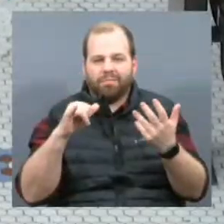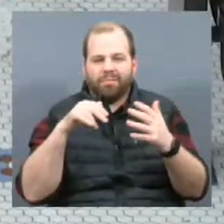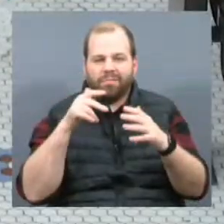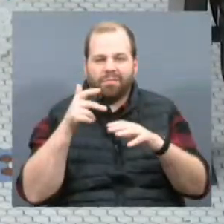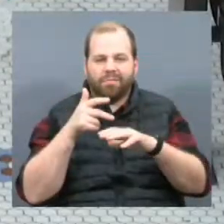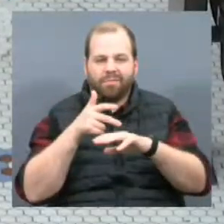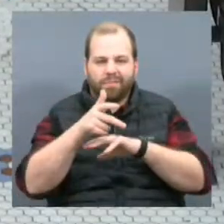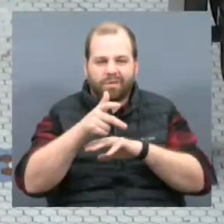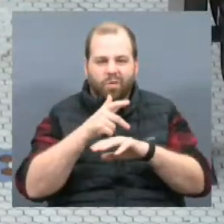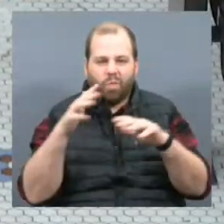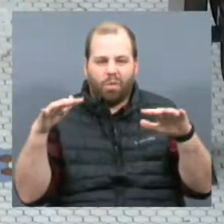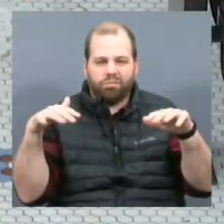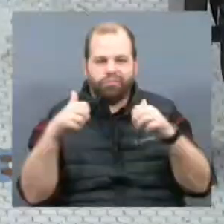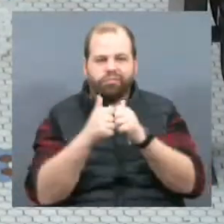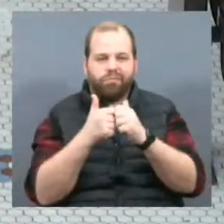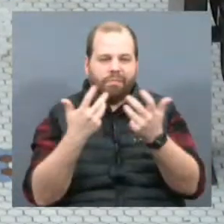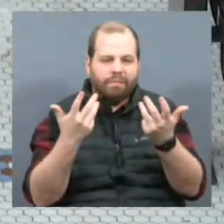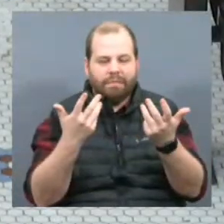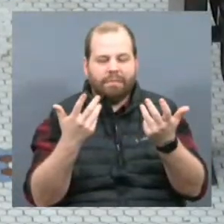be a nightmare.